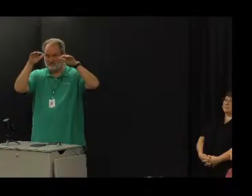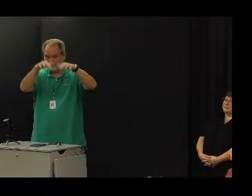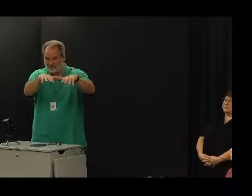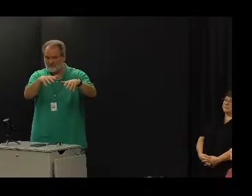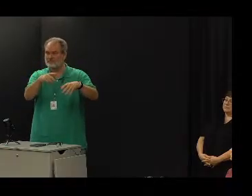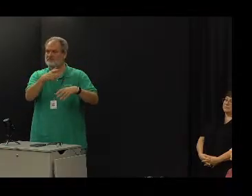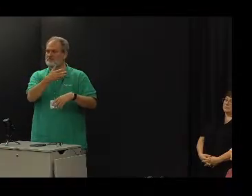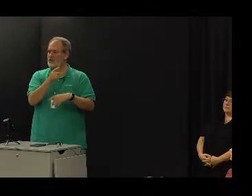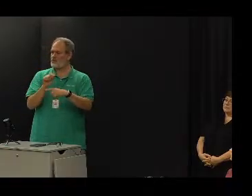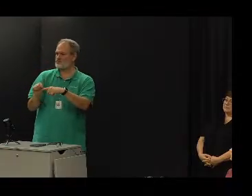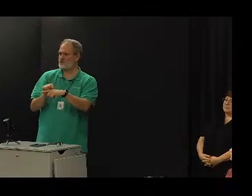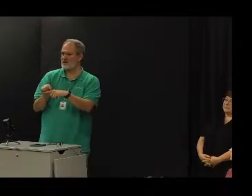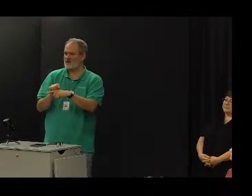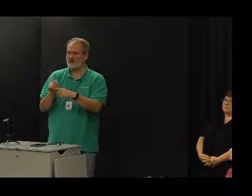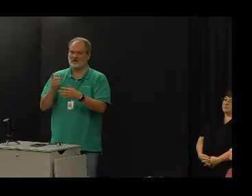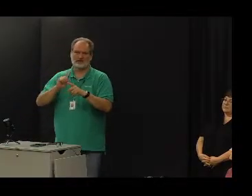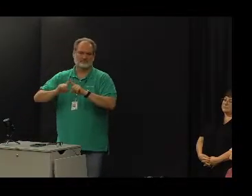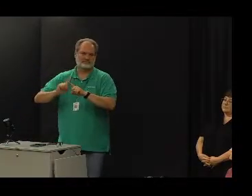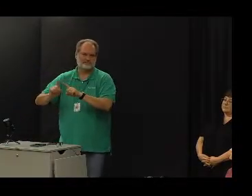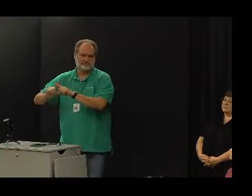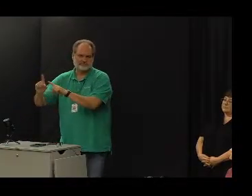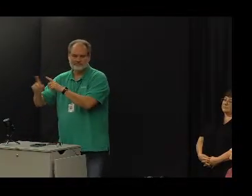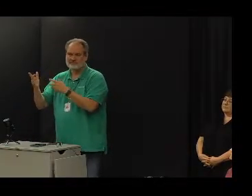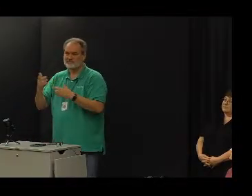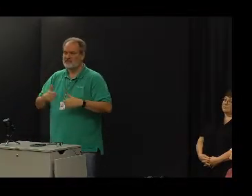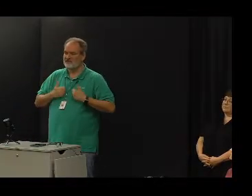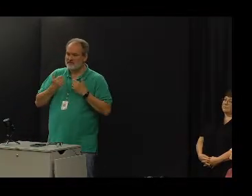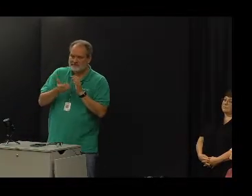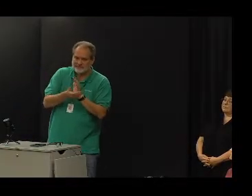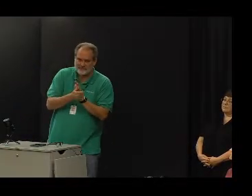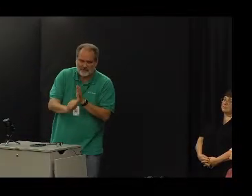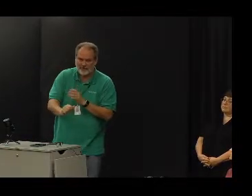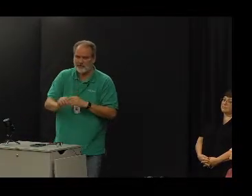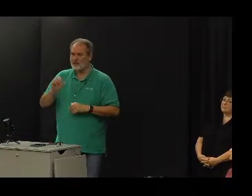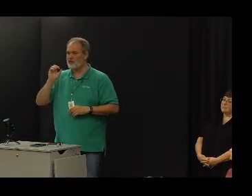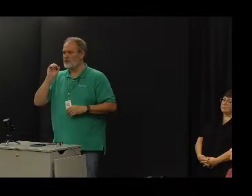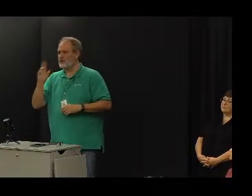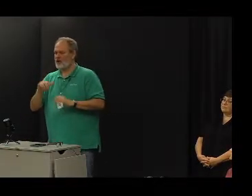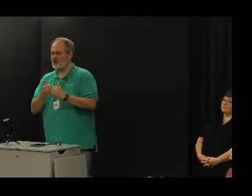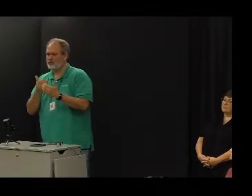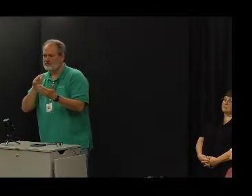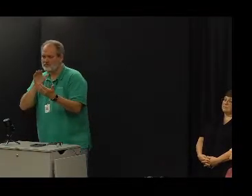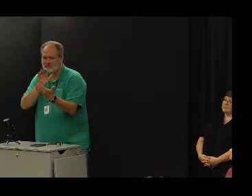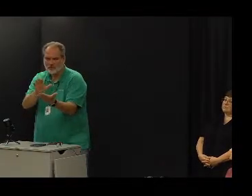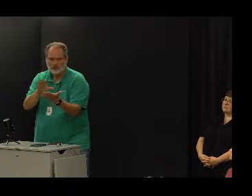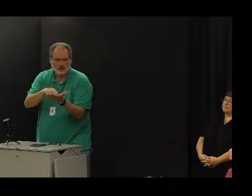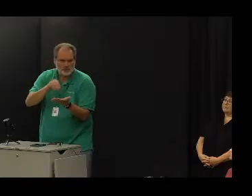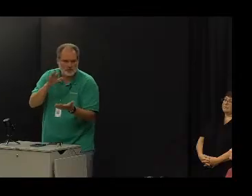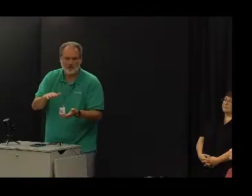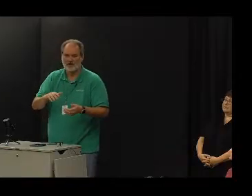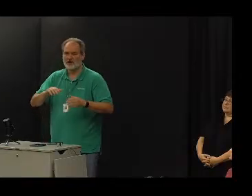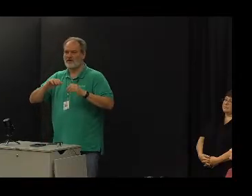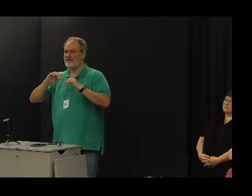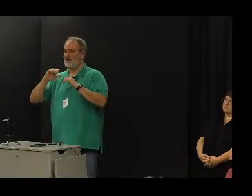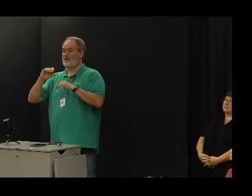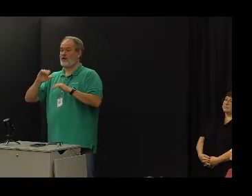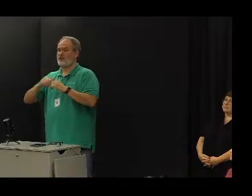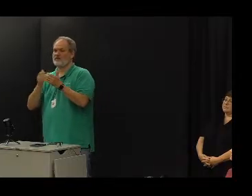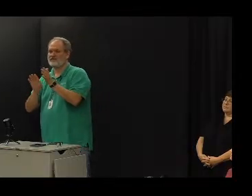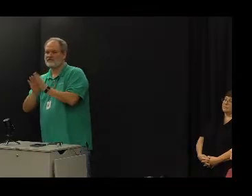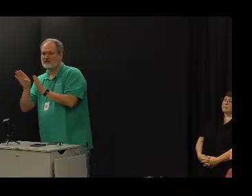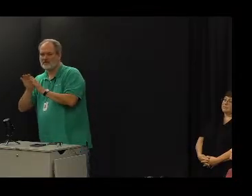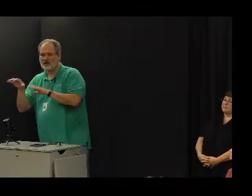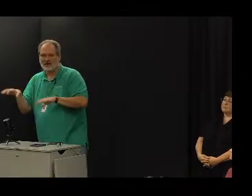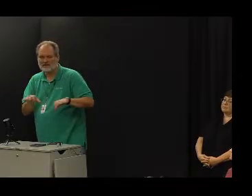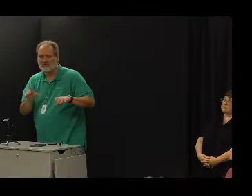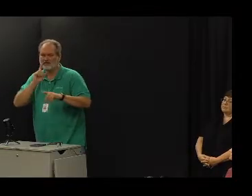a biannual conference. It happens every 2 years, and it helps staff